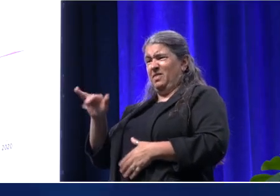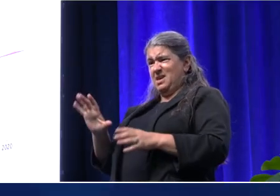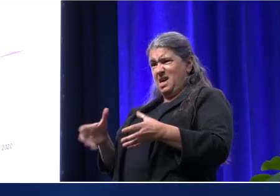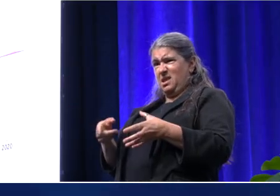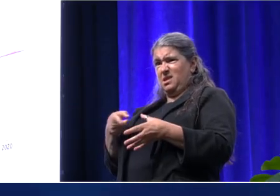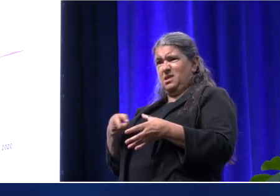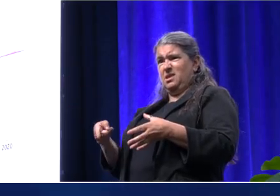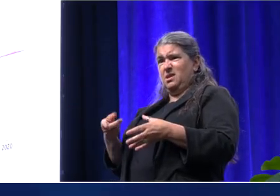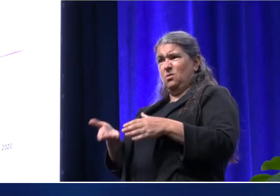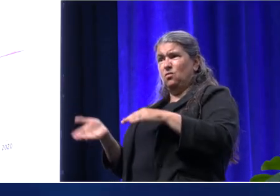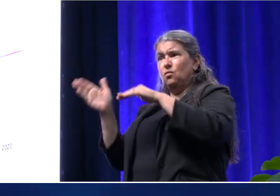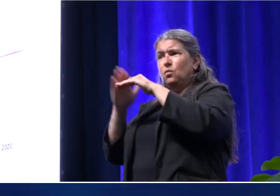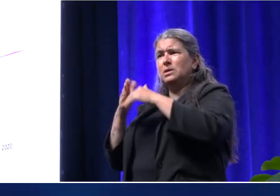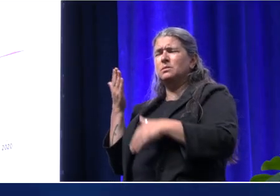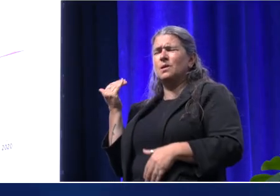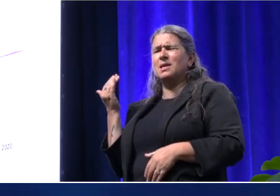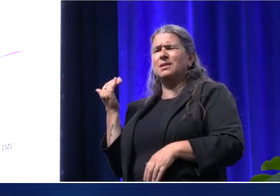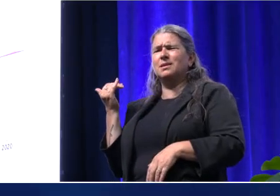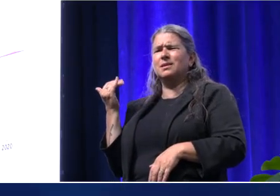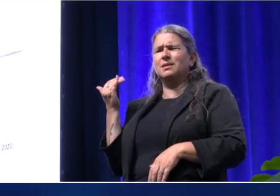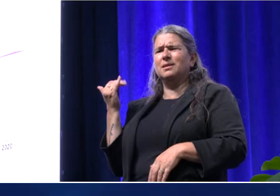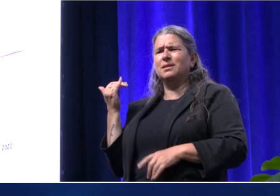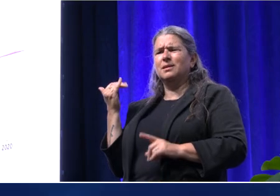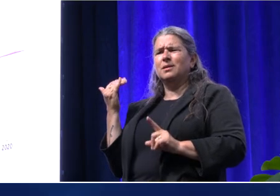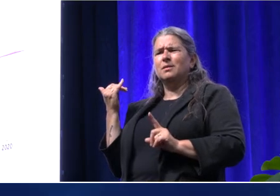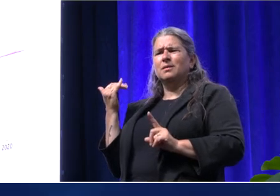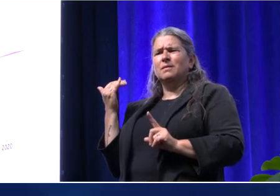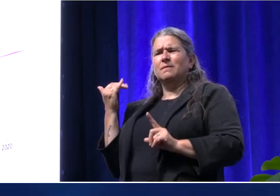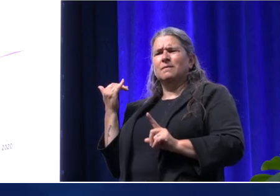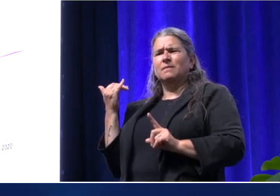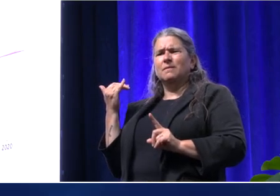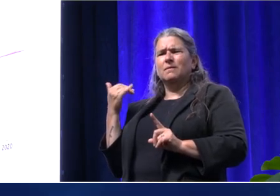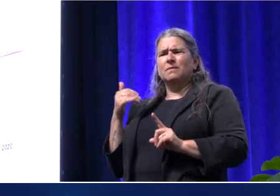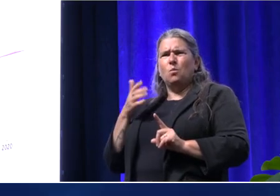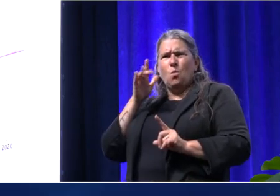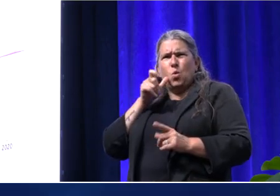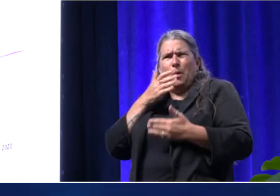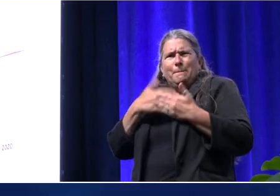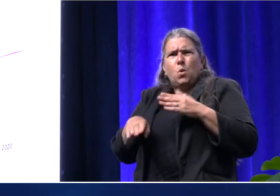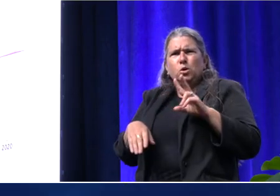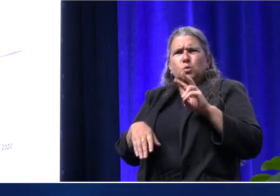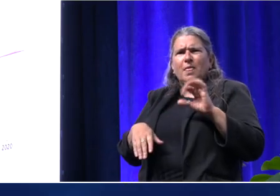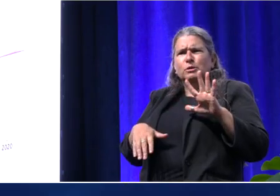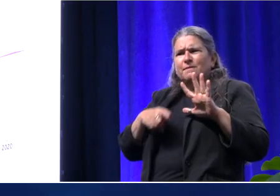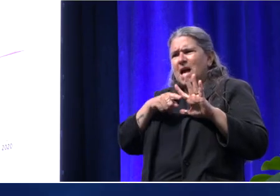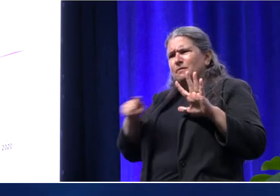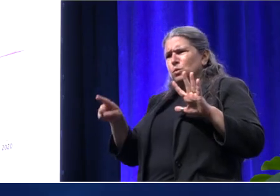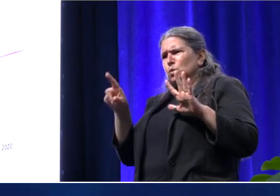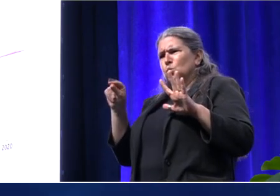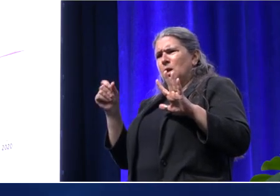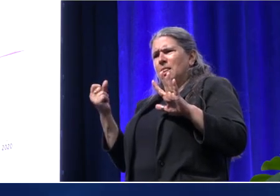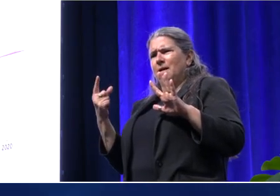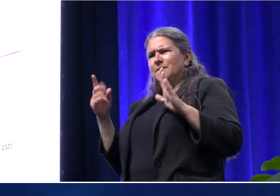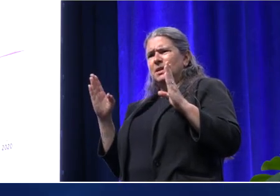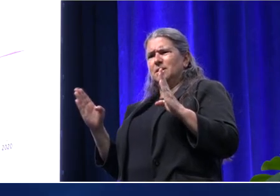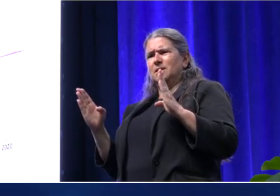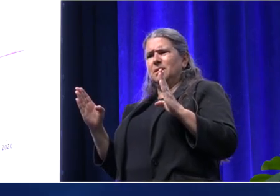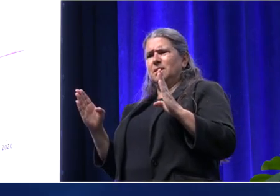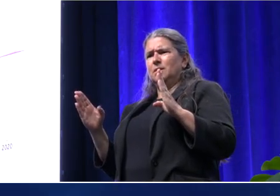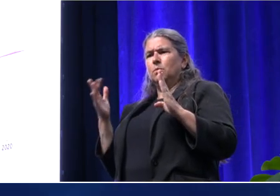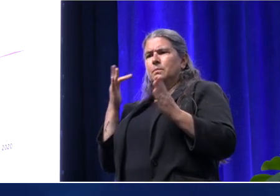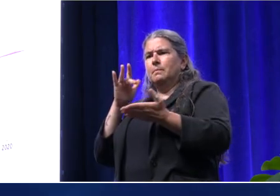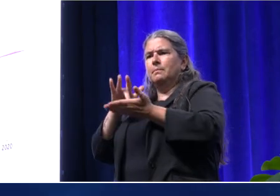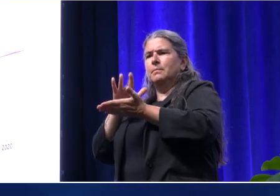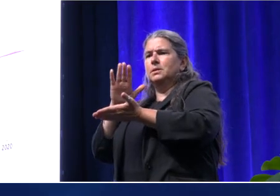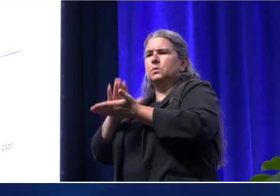be? Kids who were born between 05 and 11 were in middle school and early high school during the COVID disruption,